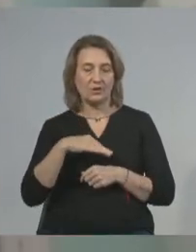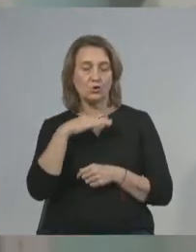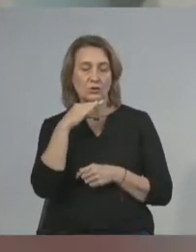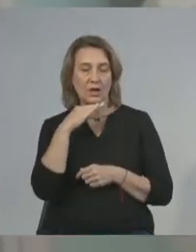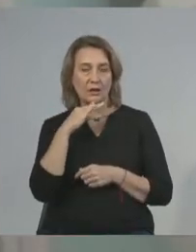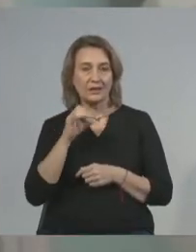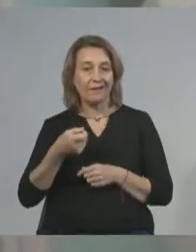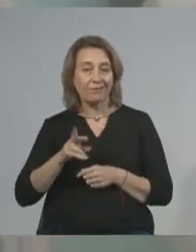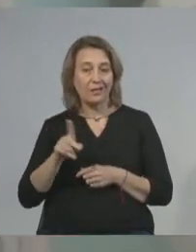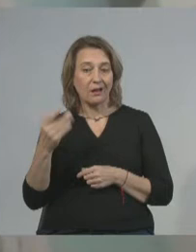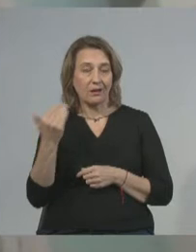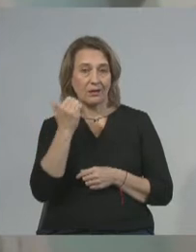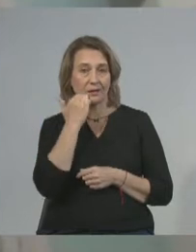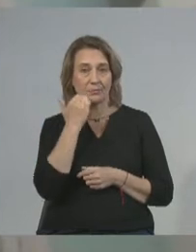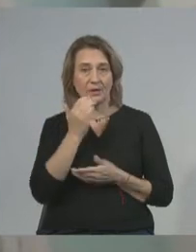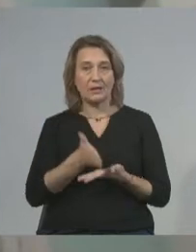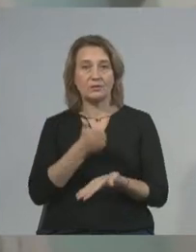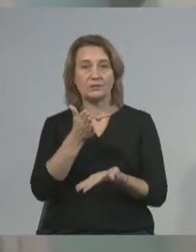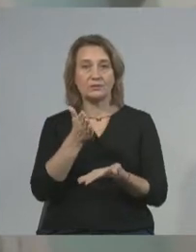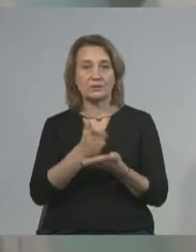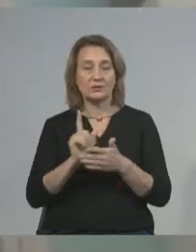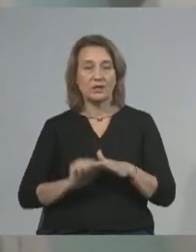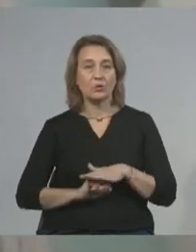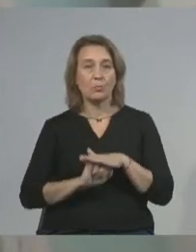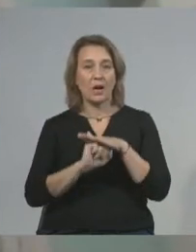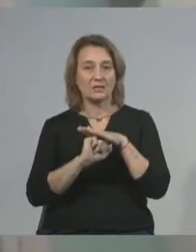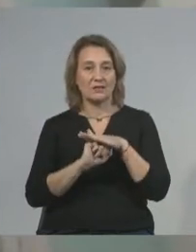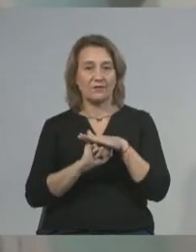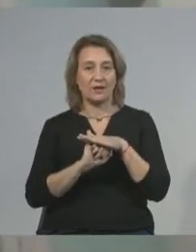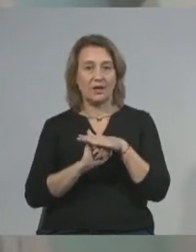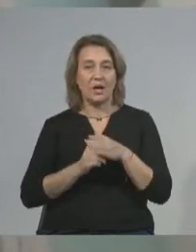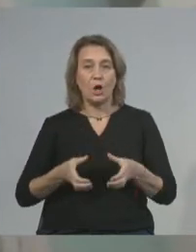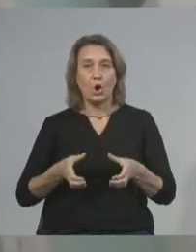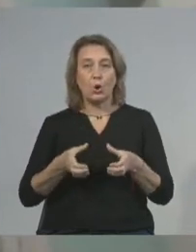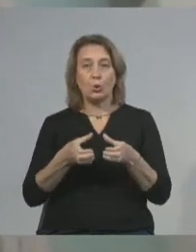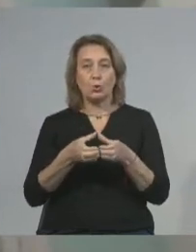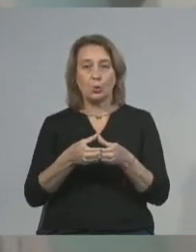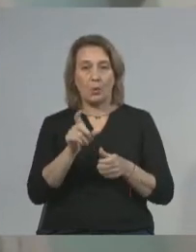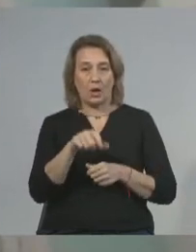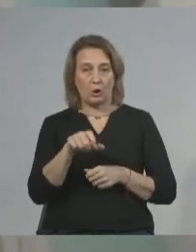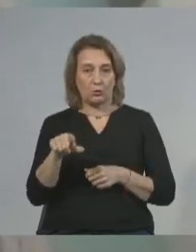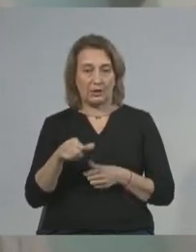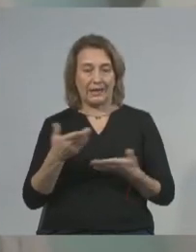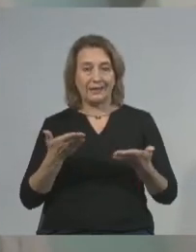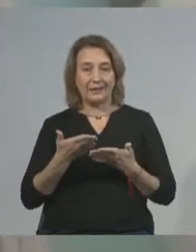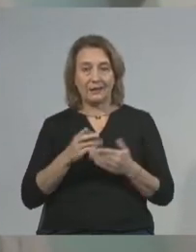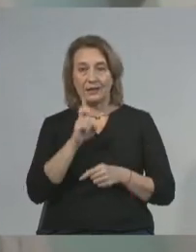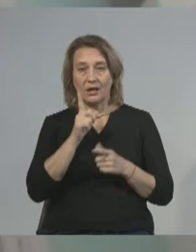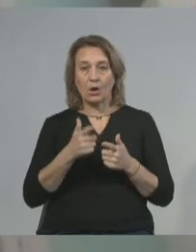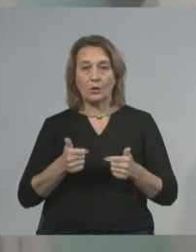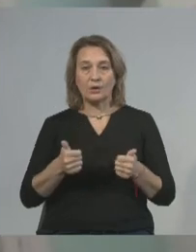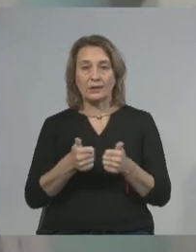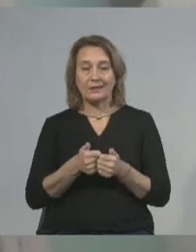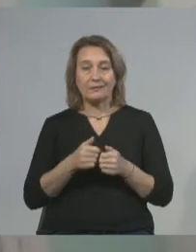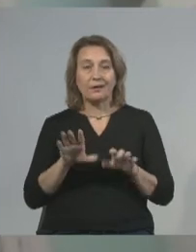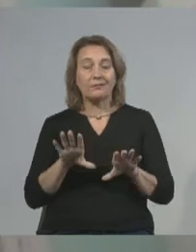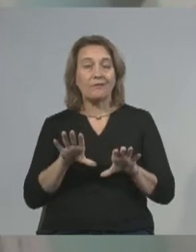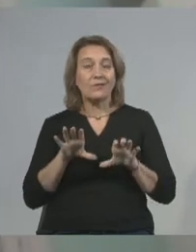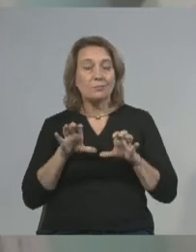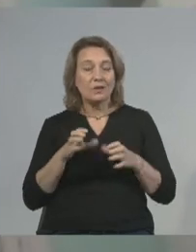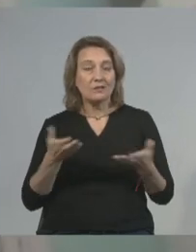layer of uh of people within a certain country um that that's yeah they will trust this kind of